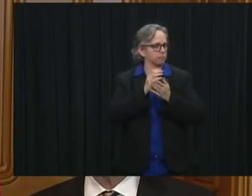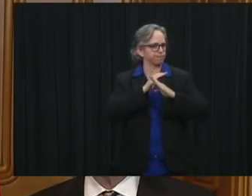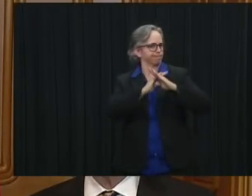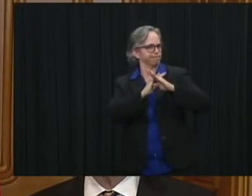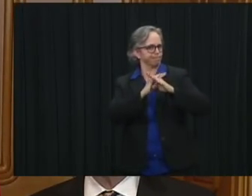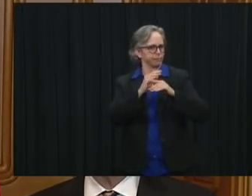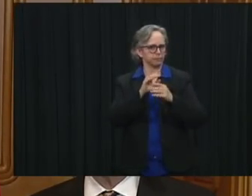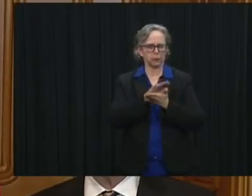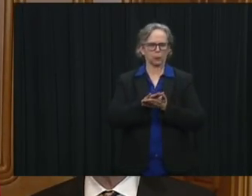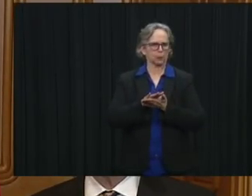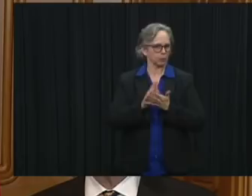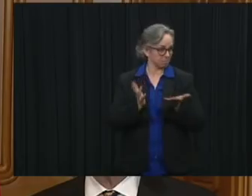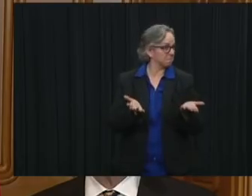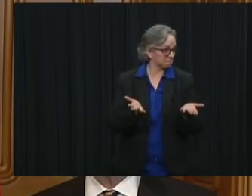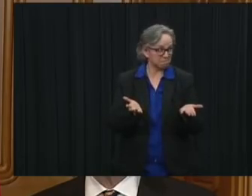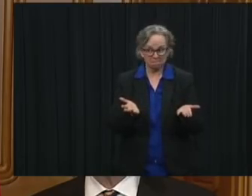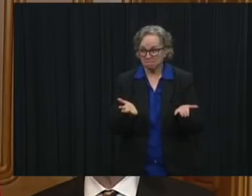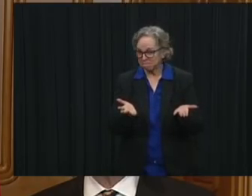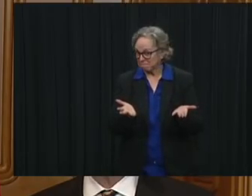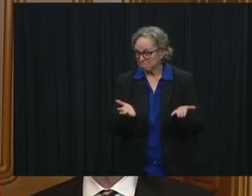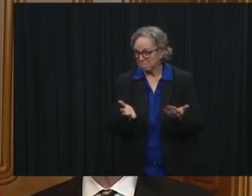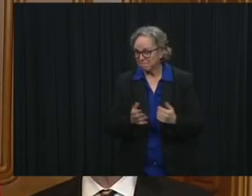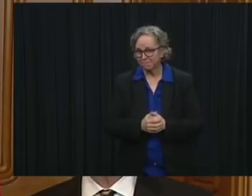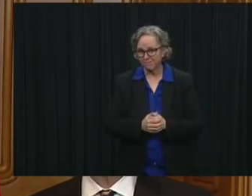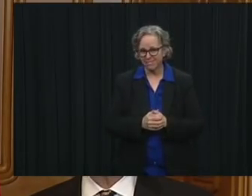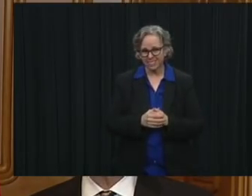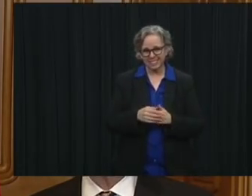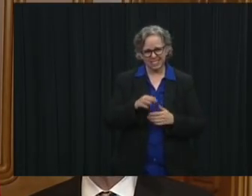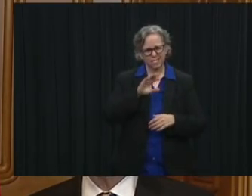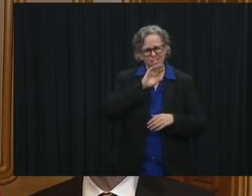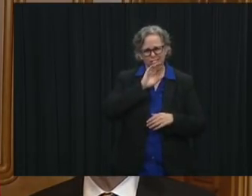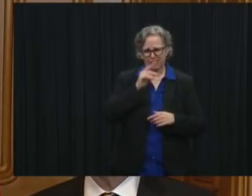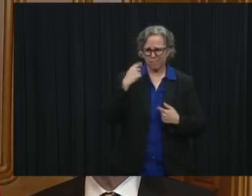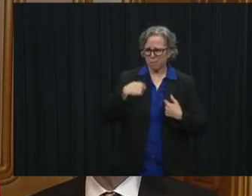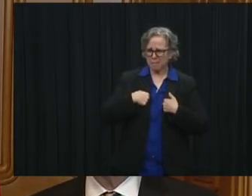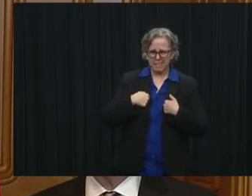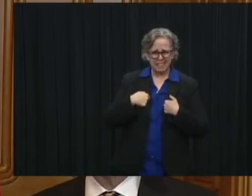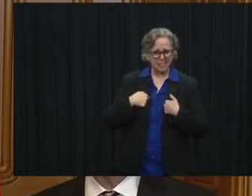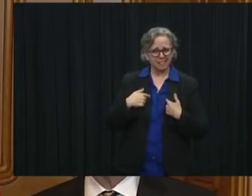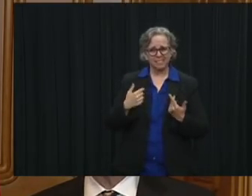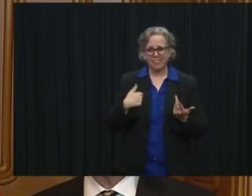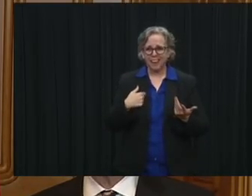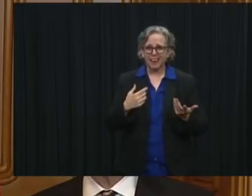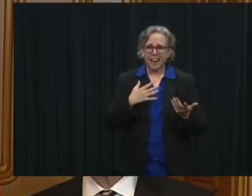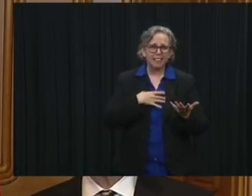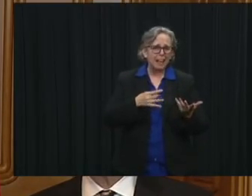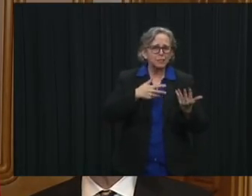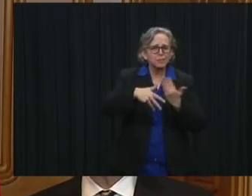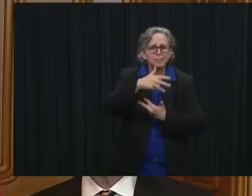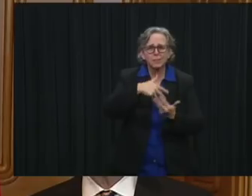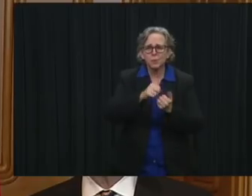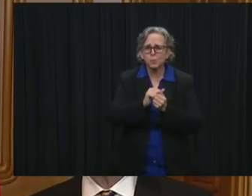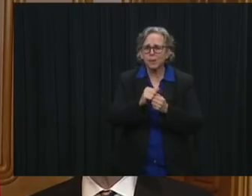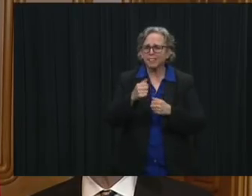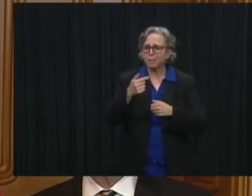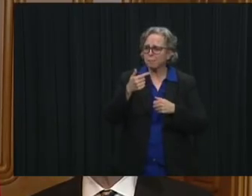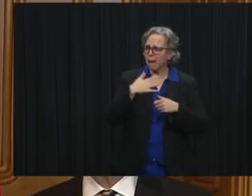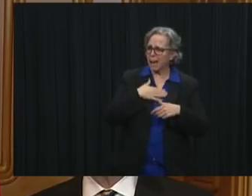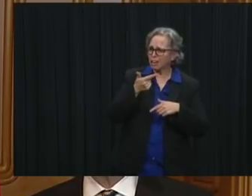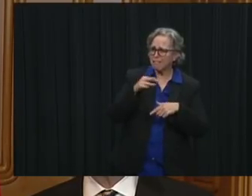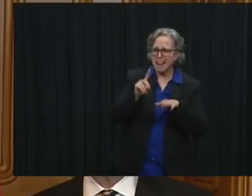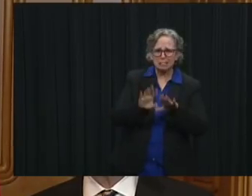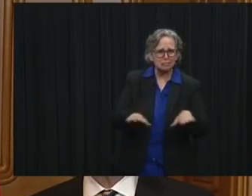It's kind of a frustrating time for me because I like to be with my grandkids and I'm trying to keep my distance from them. But I've been dropping